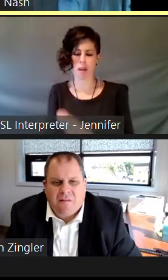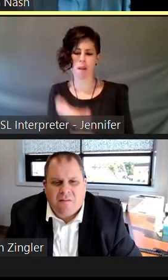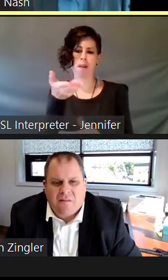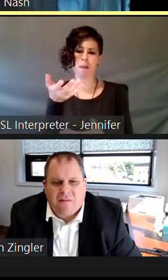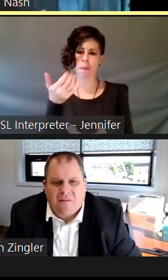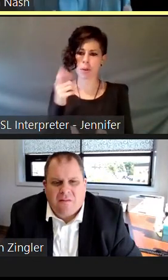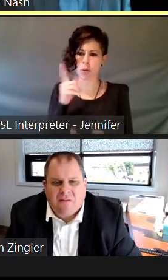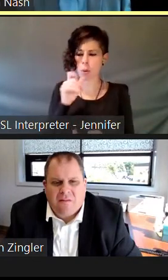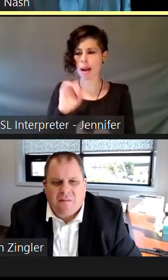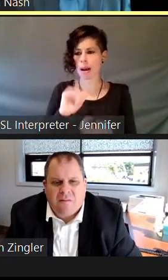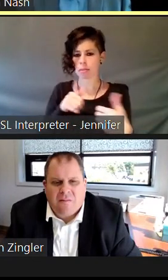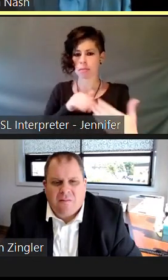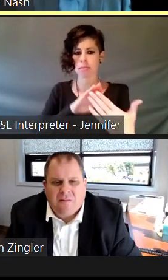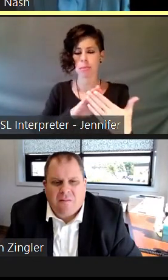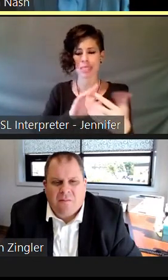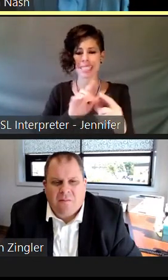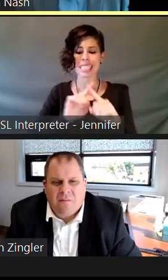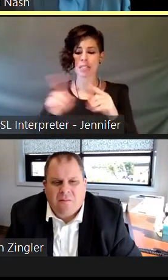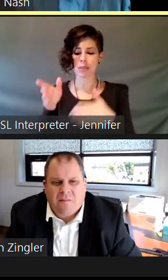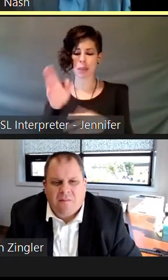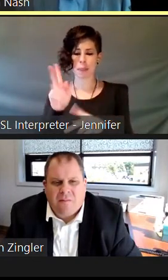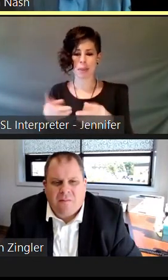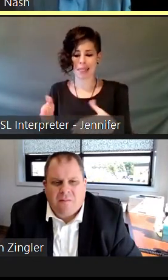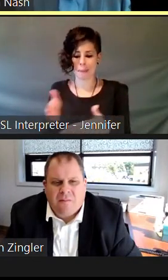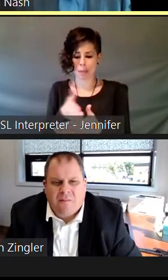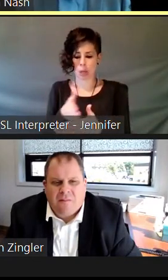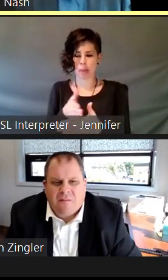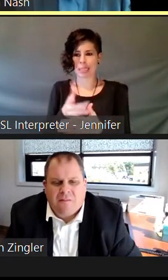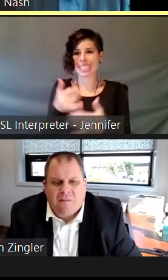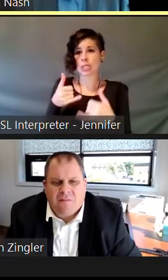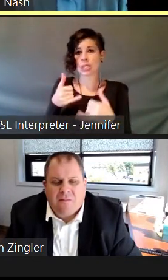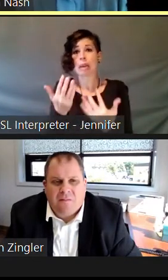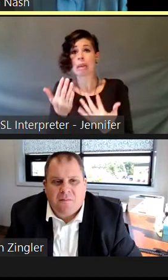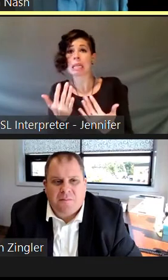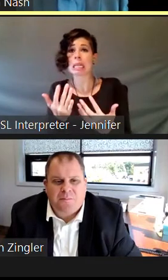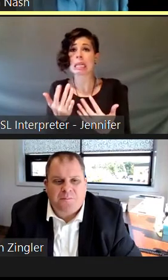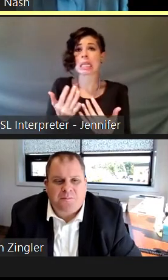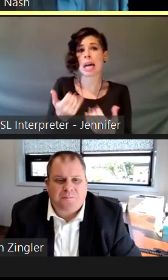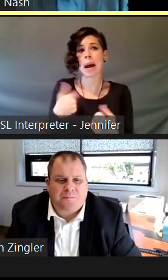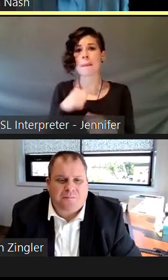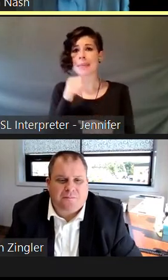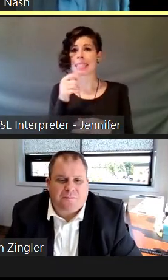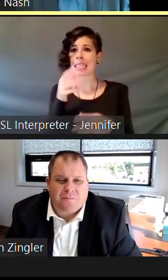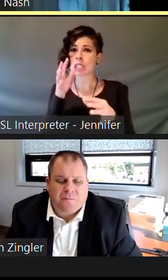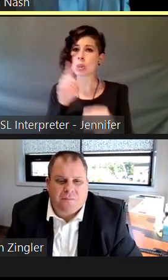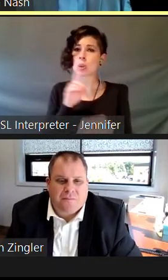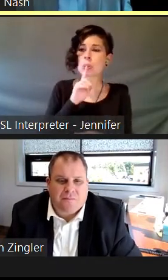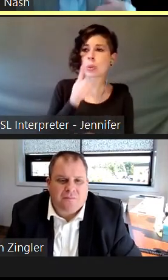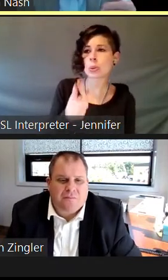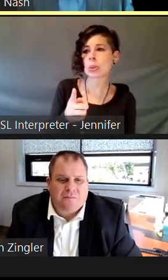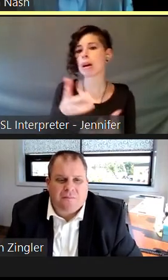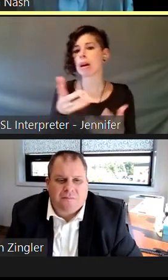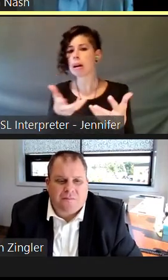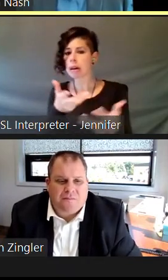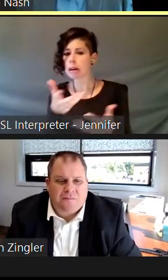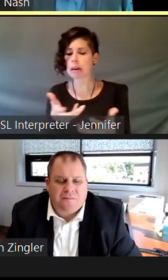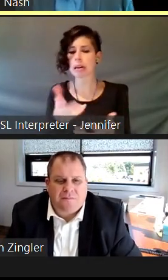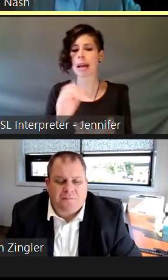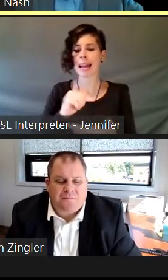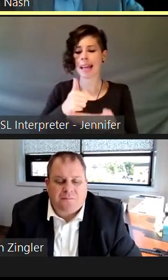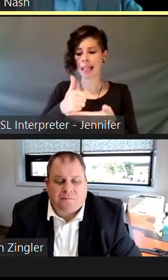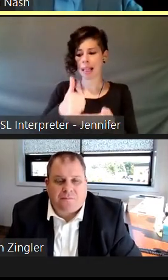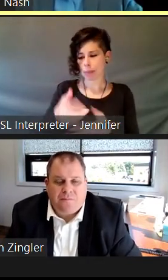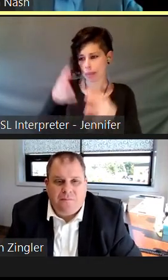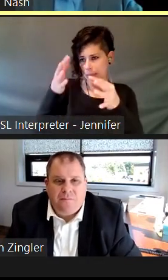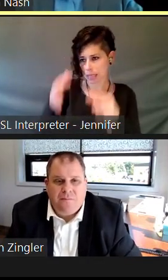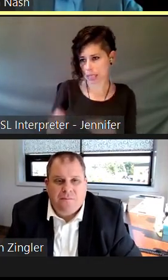to each. It's the folks in the middle that are still waiting to make a decision. Well, I just haven't gotten around to it. Helping them make that decision, and